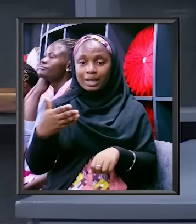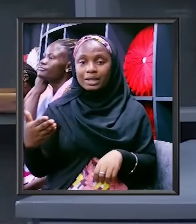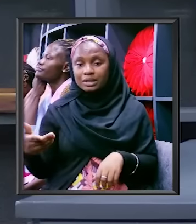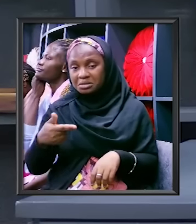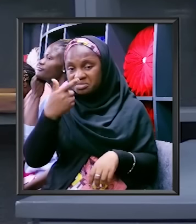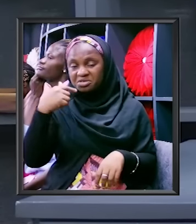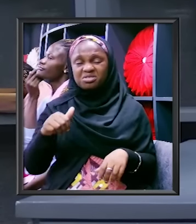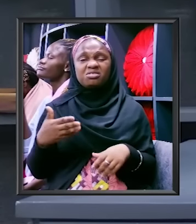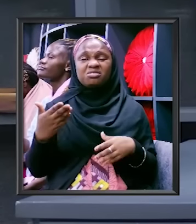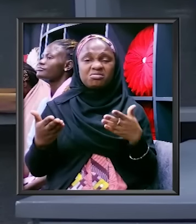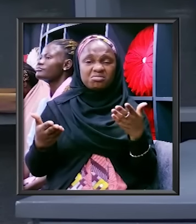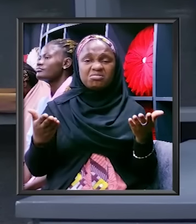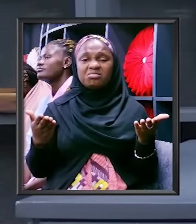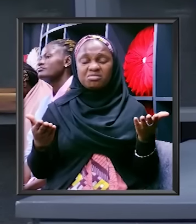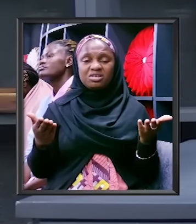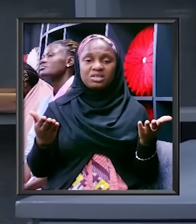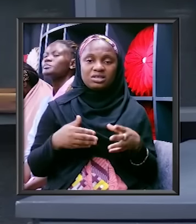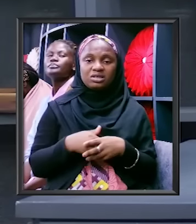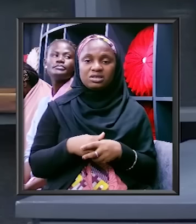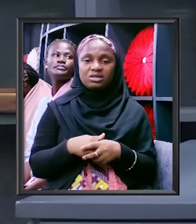made them talk, say,